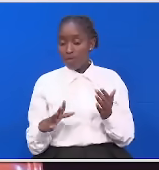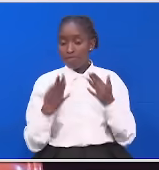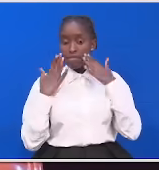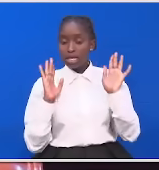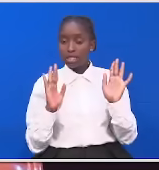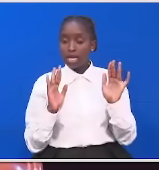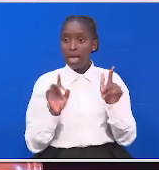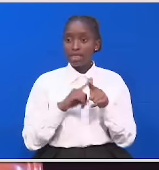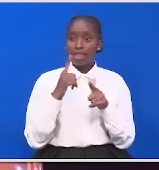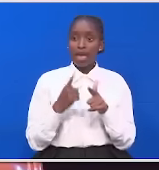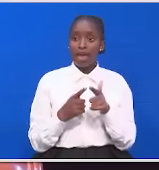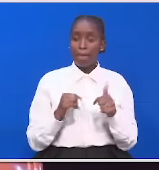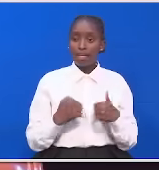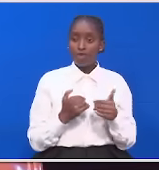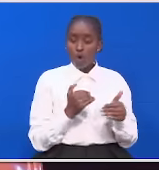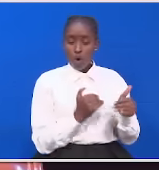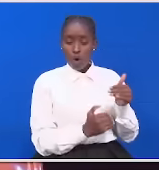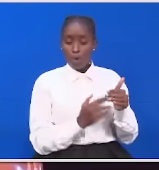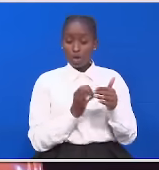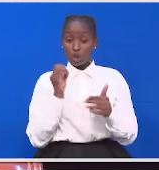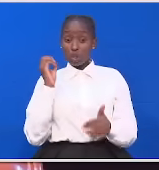and then I was just about to throw